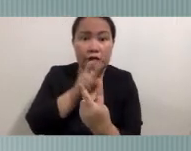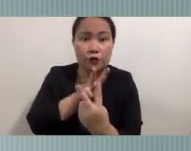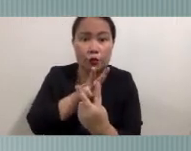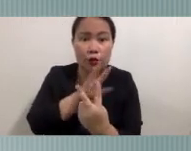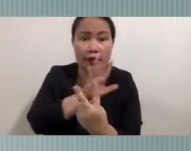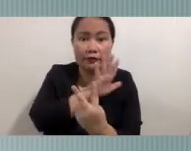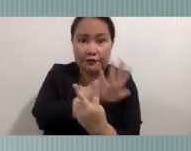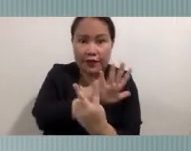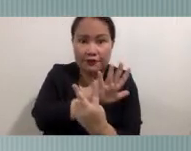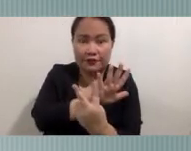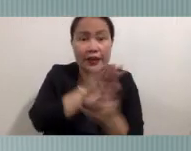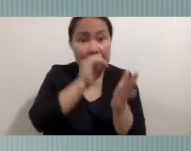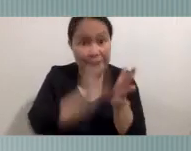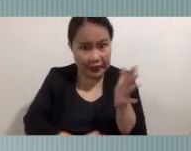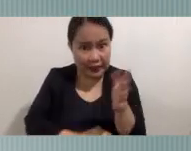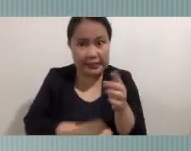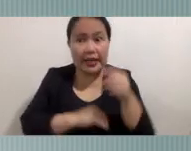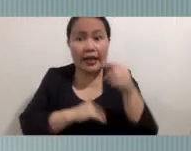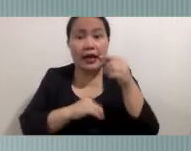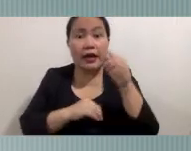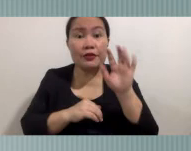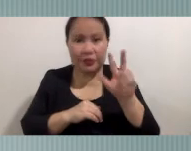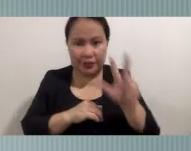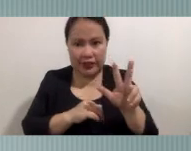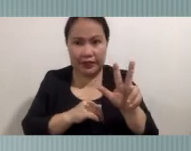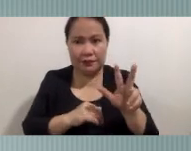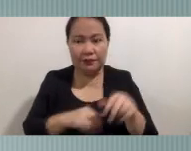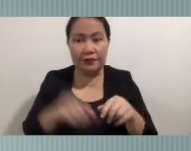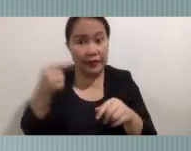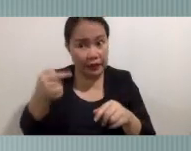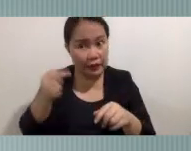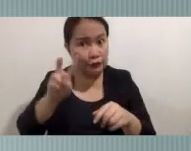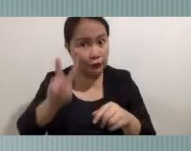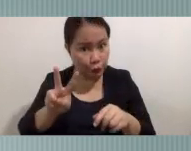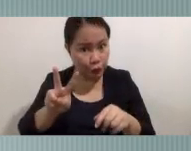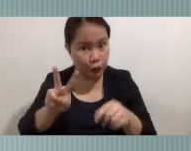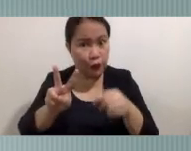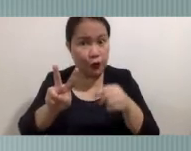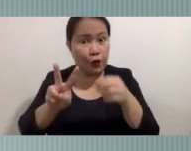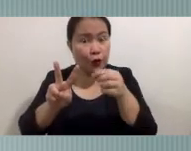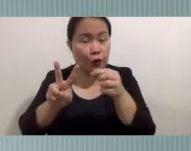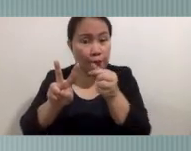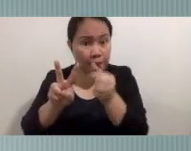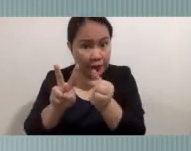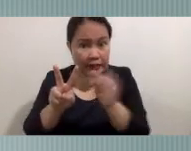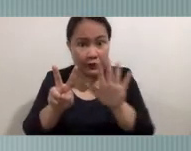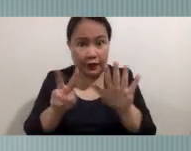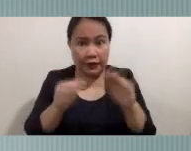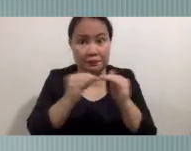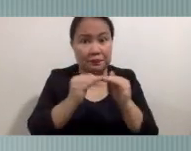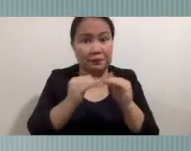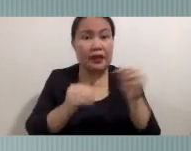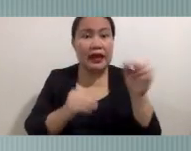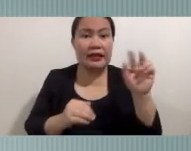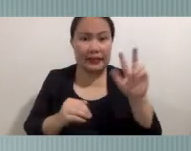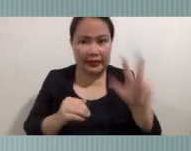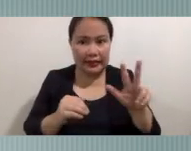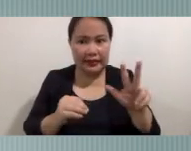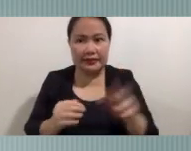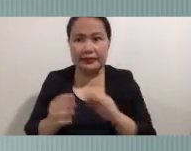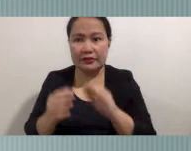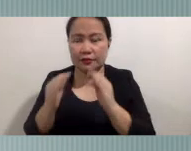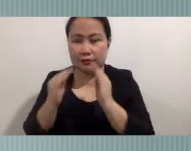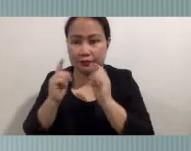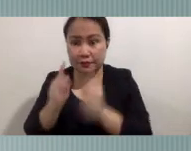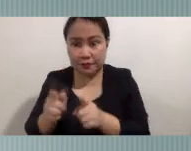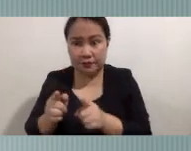2 and 5. So, that is 3. So, therefore, our factored form of x squared plus